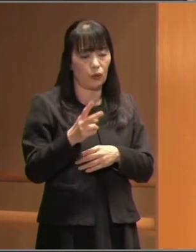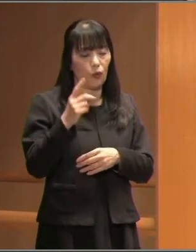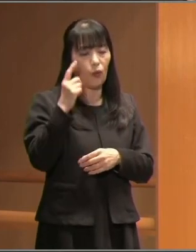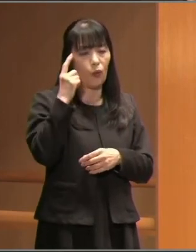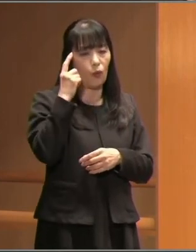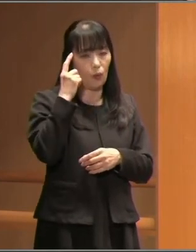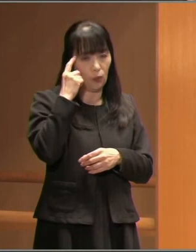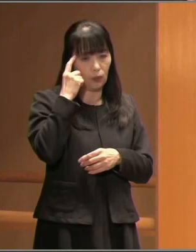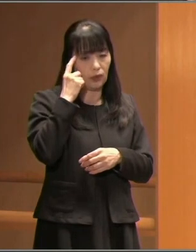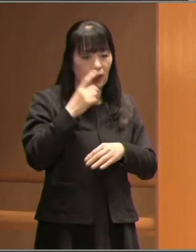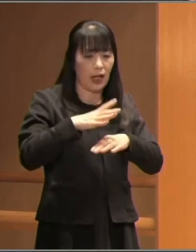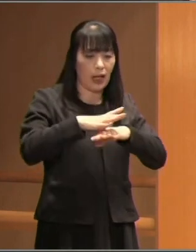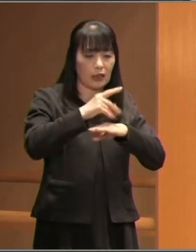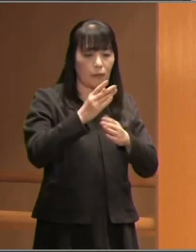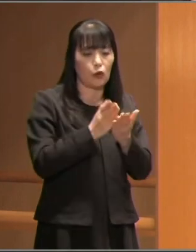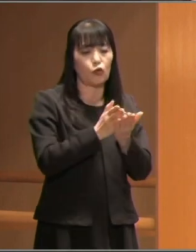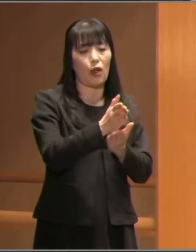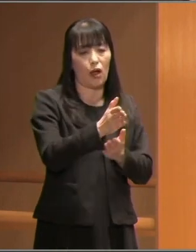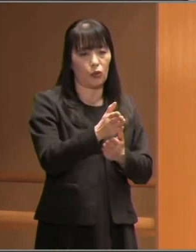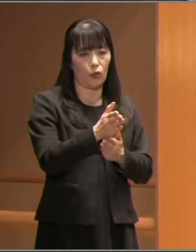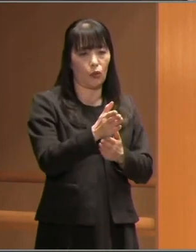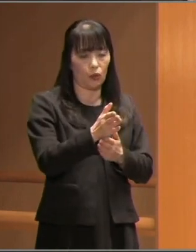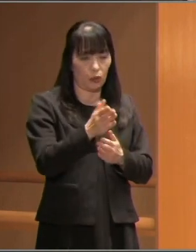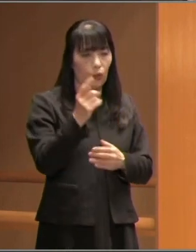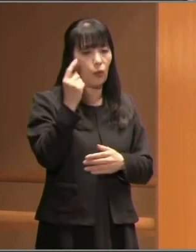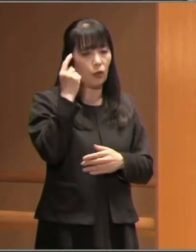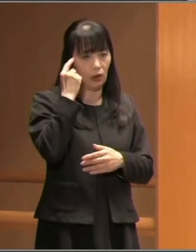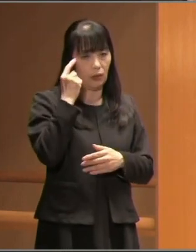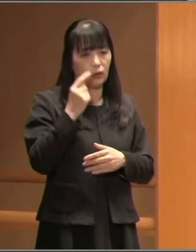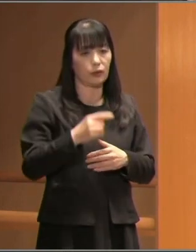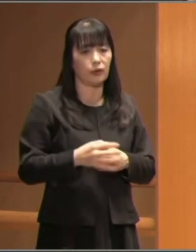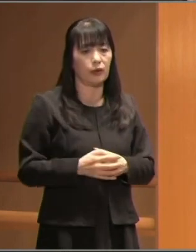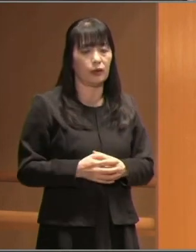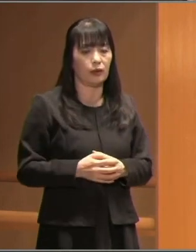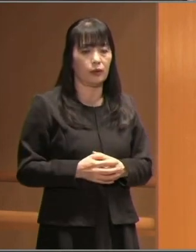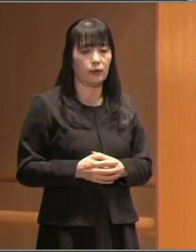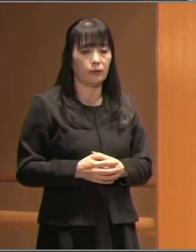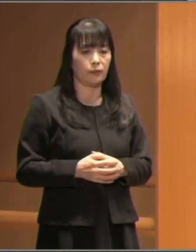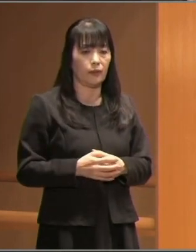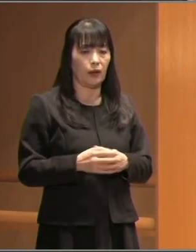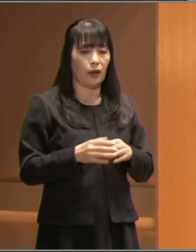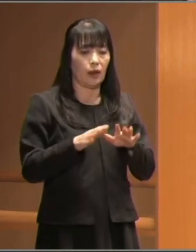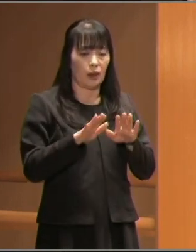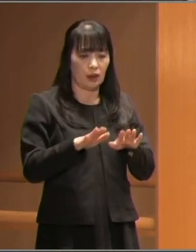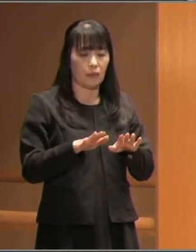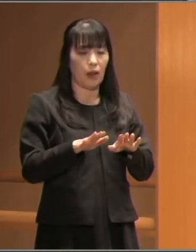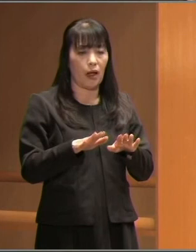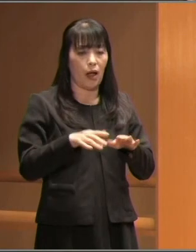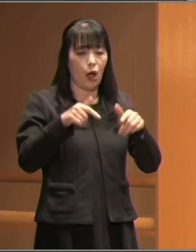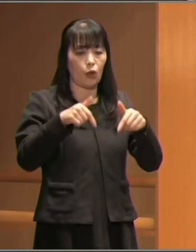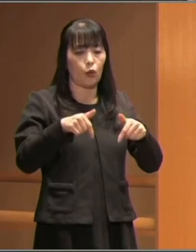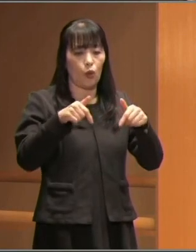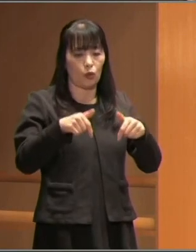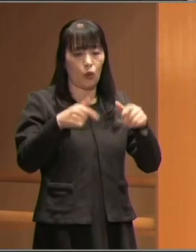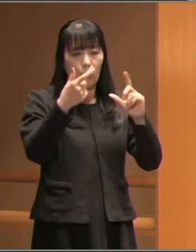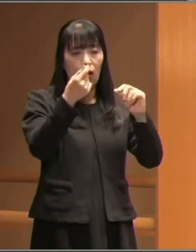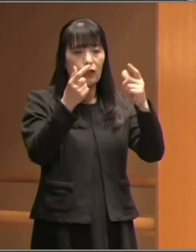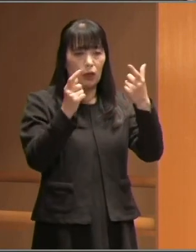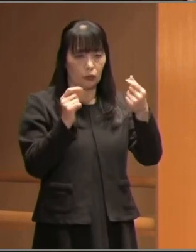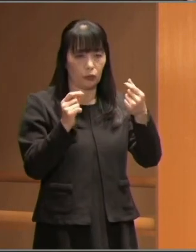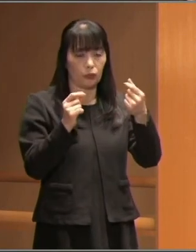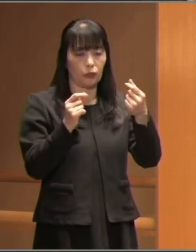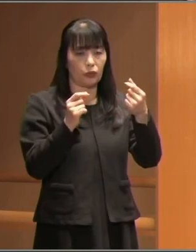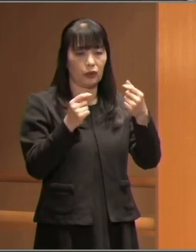that outlook, and that was so this is the starting point in this sense. And currently